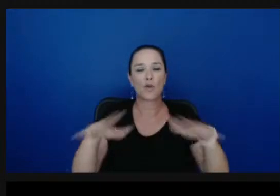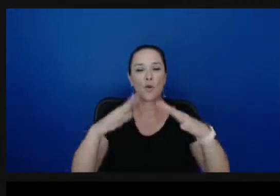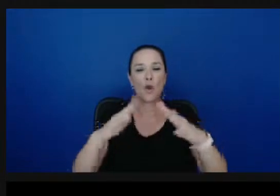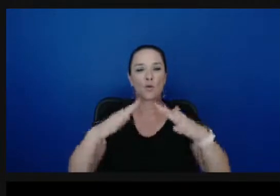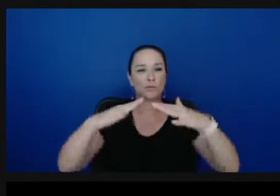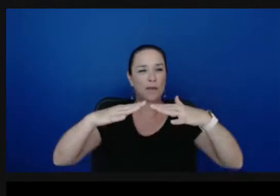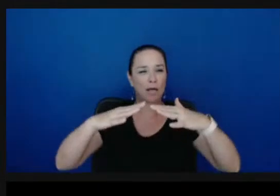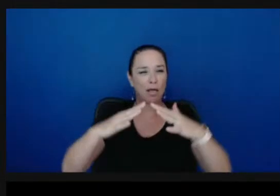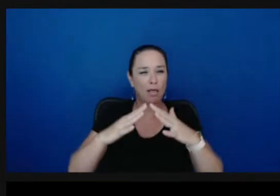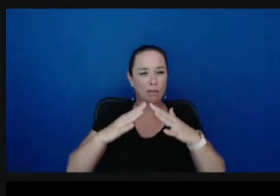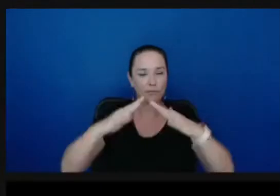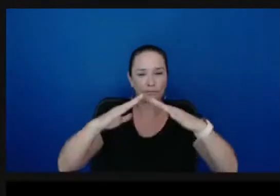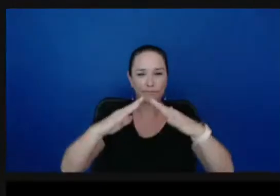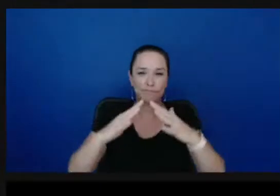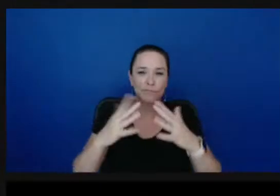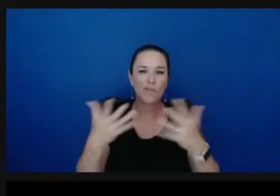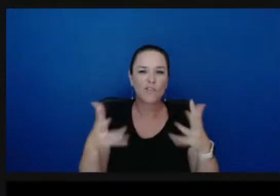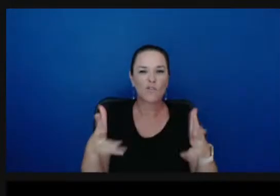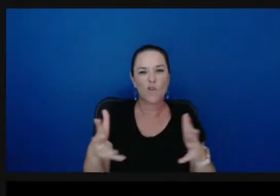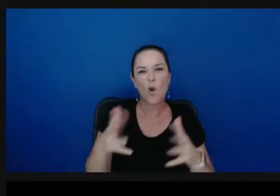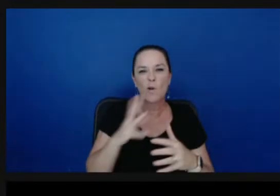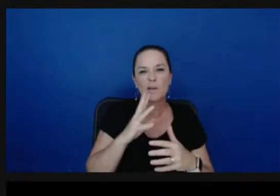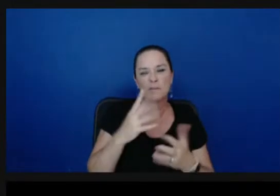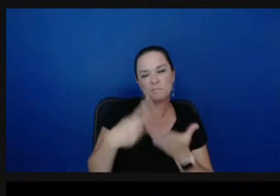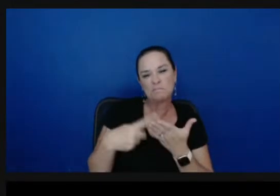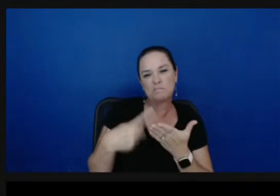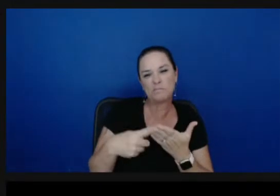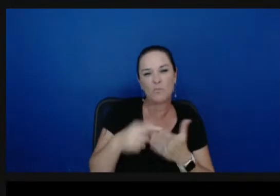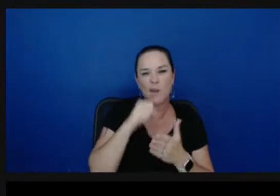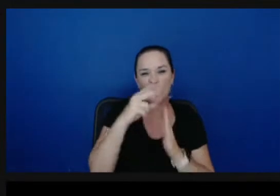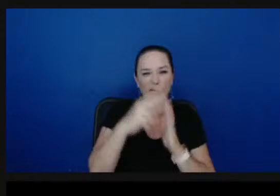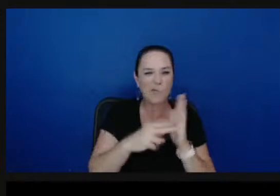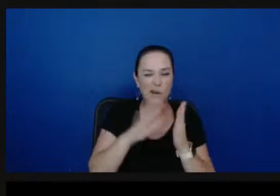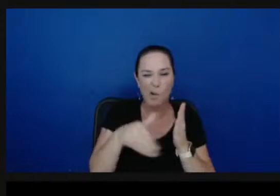that here, I will not read the rest of the update for you guys.